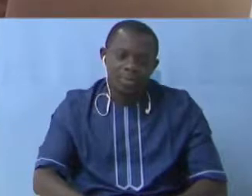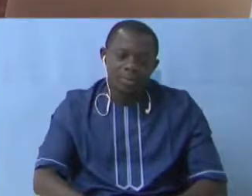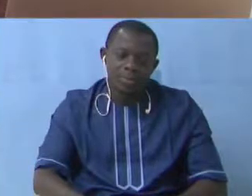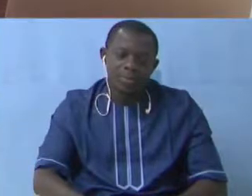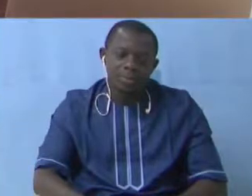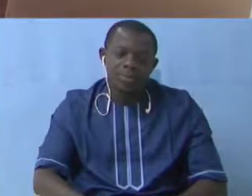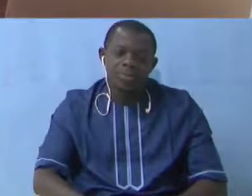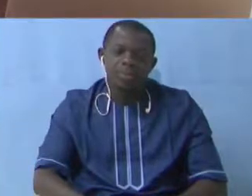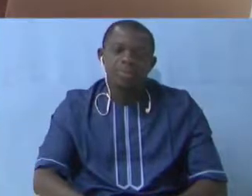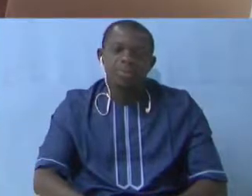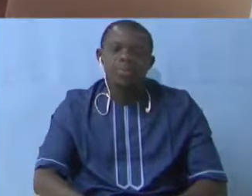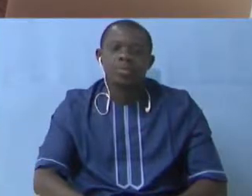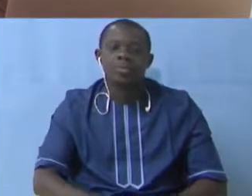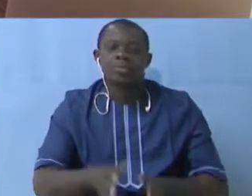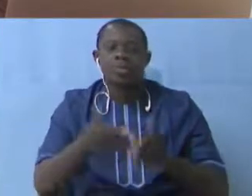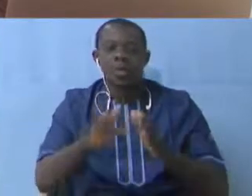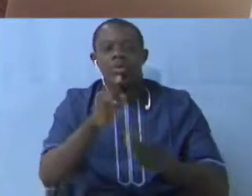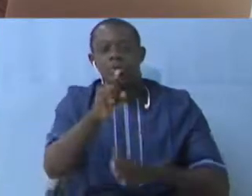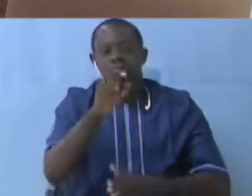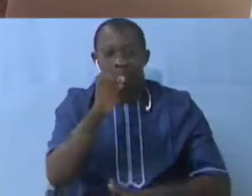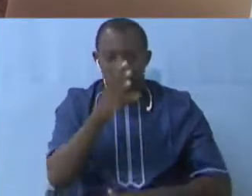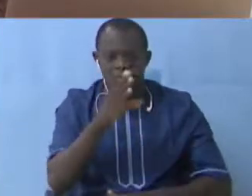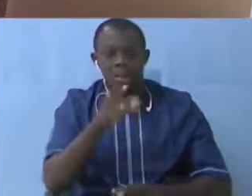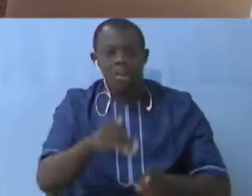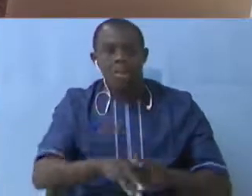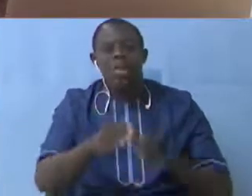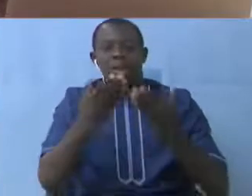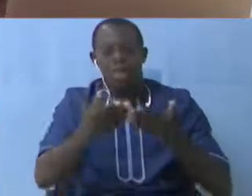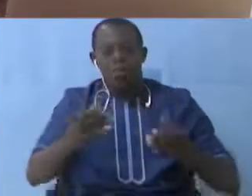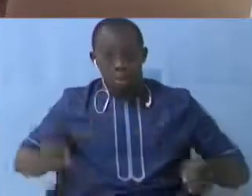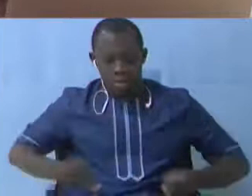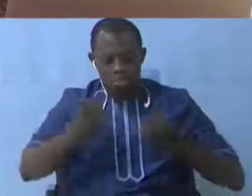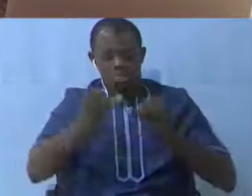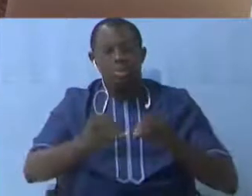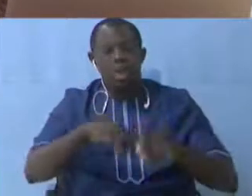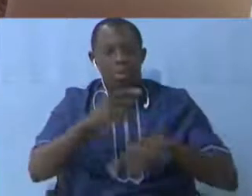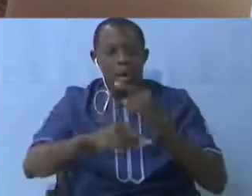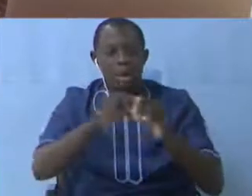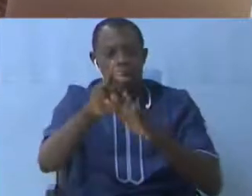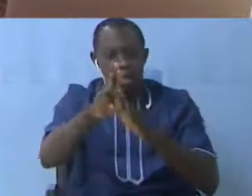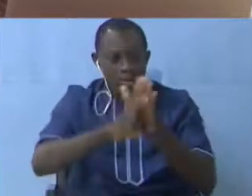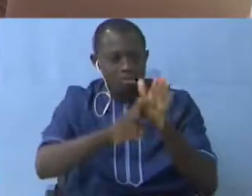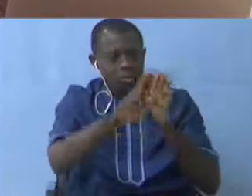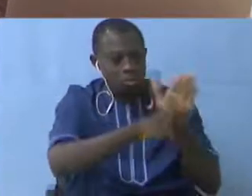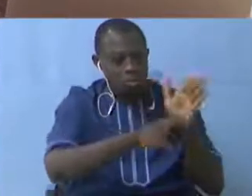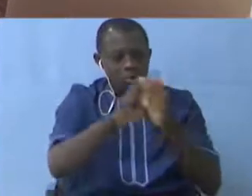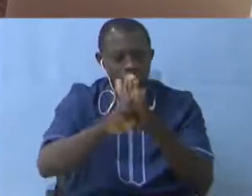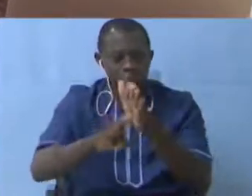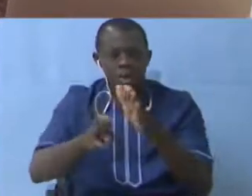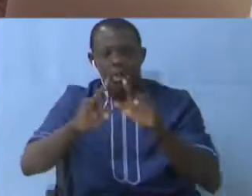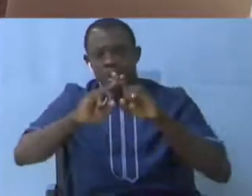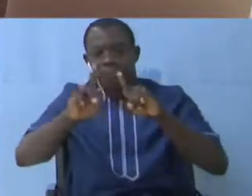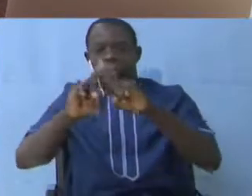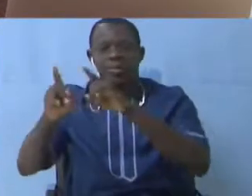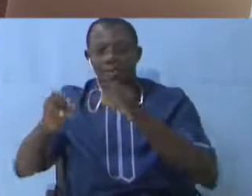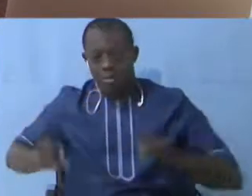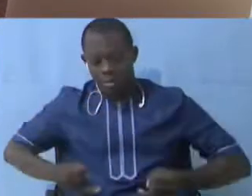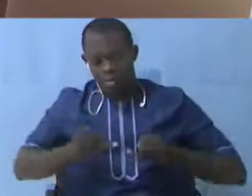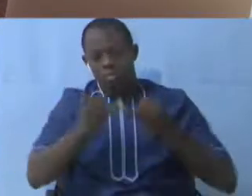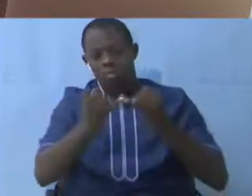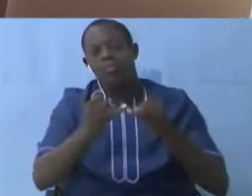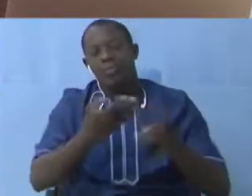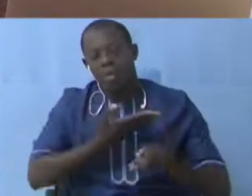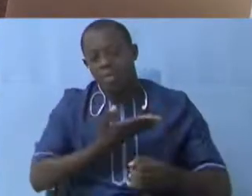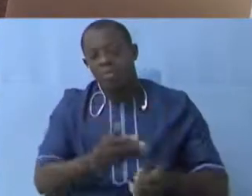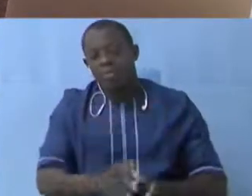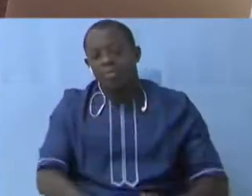And like you said earlier, this is where they now try to introduce registration, etc. Comme que ni nga ko waxee nag ci lañ commencé nag pour dugal mbiri